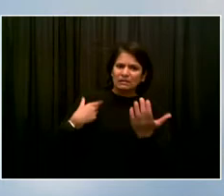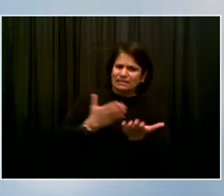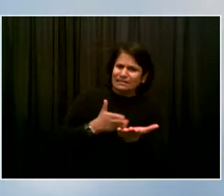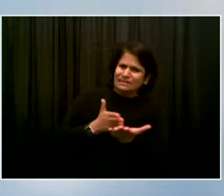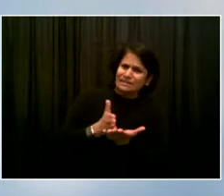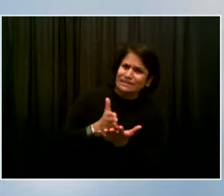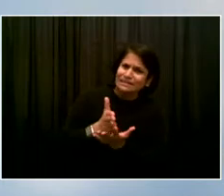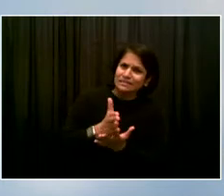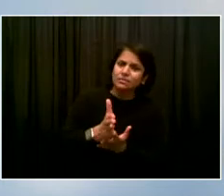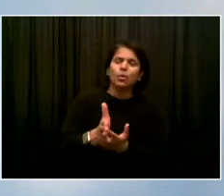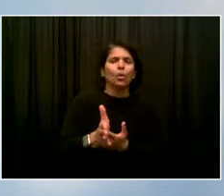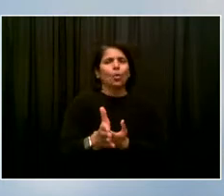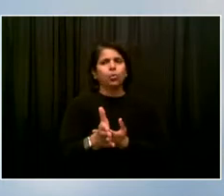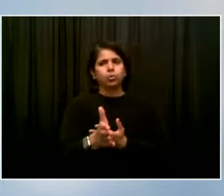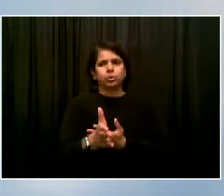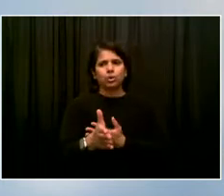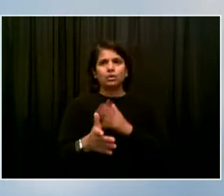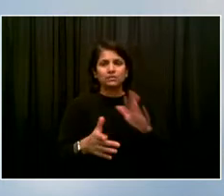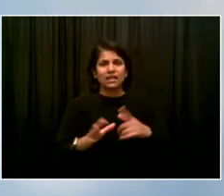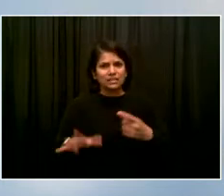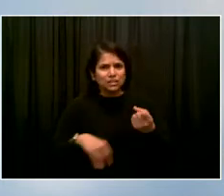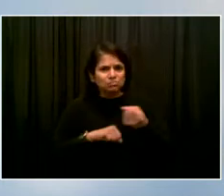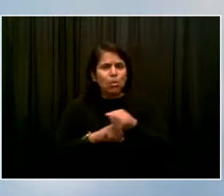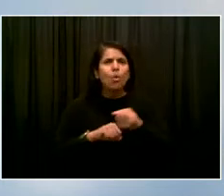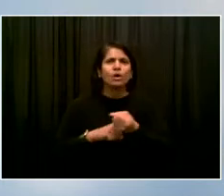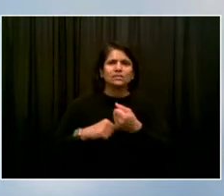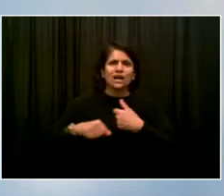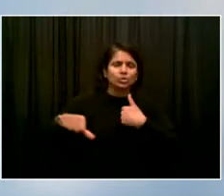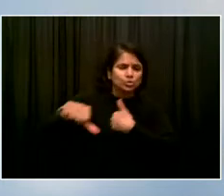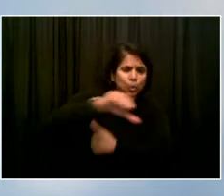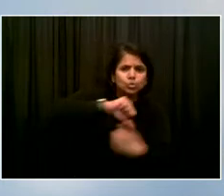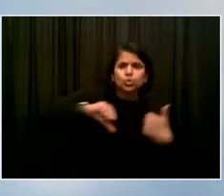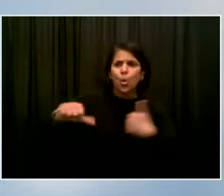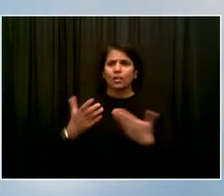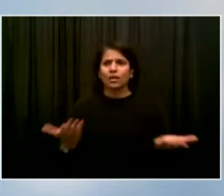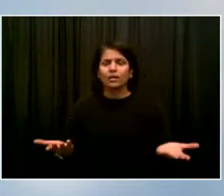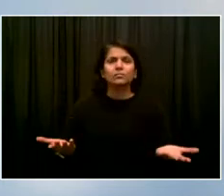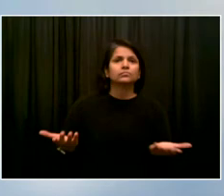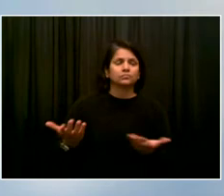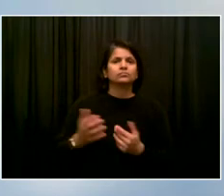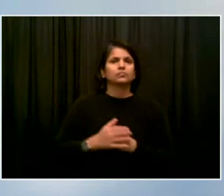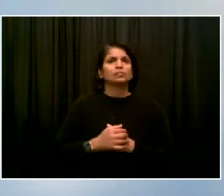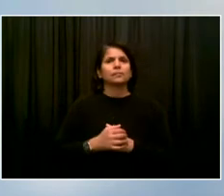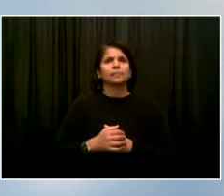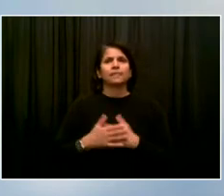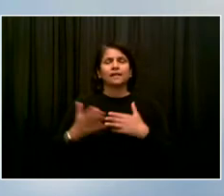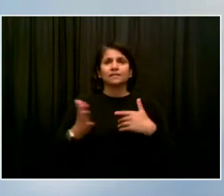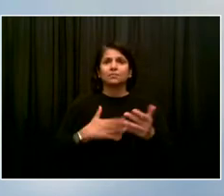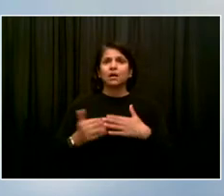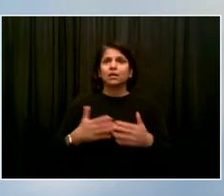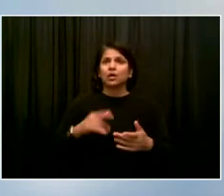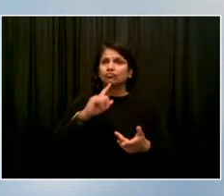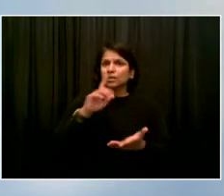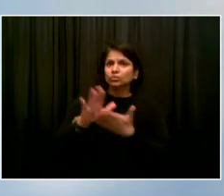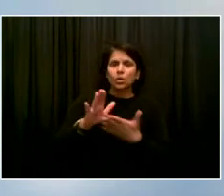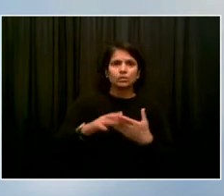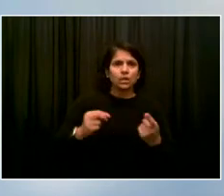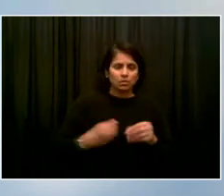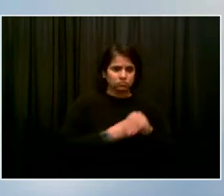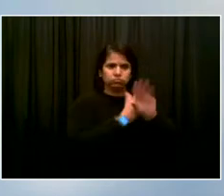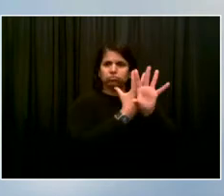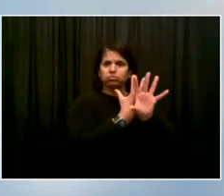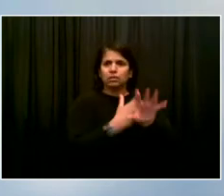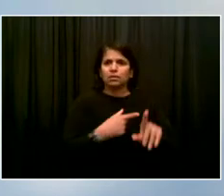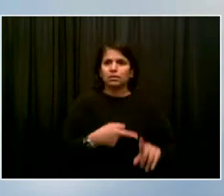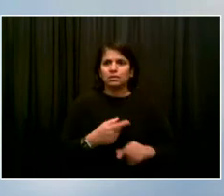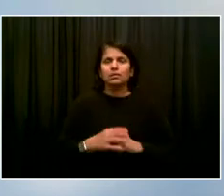other thrive regardless if we were in remote or hybrid learning environments. Still, with all of that uncertainty, it was very